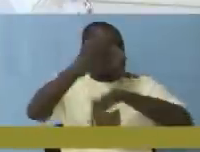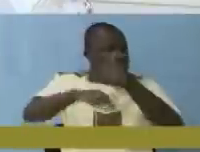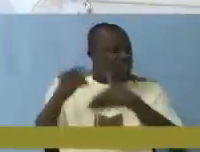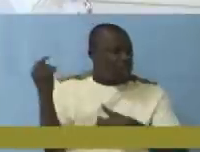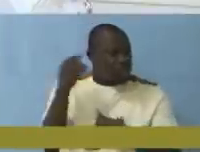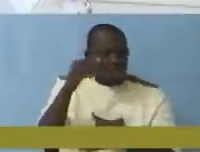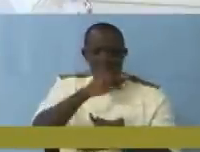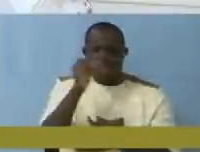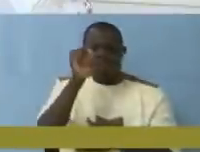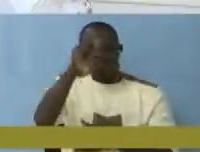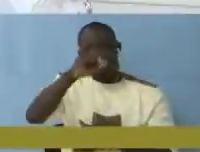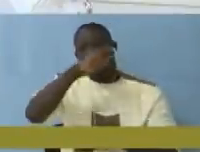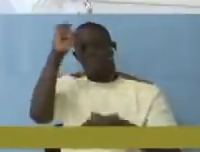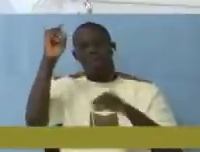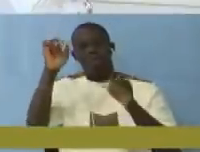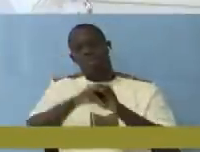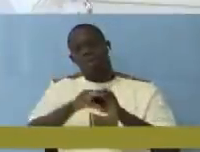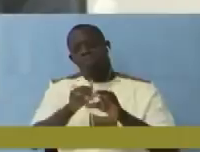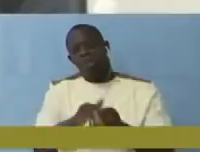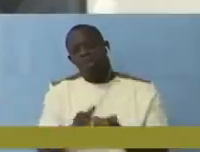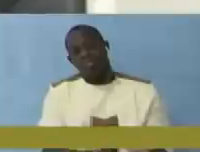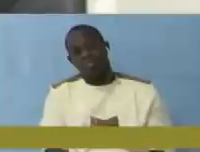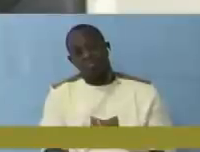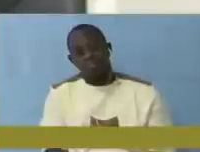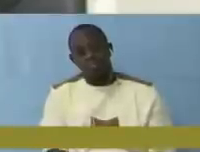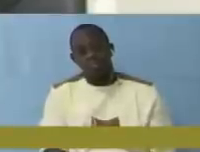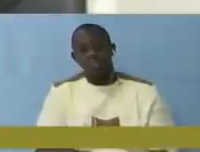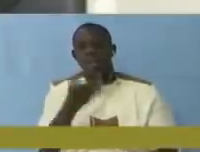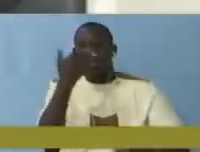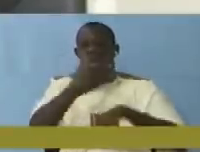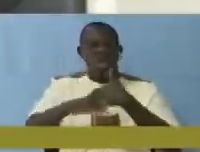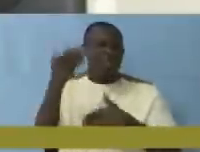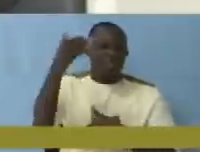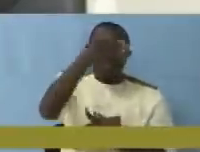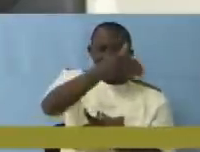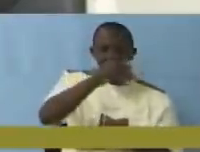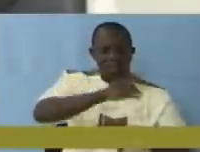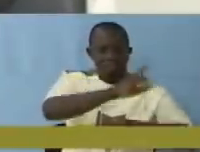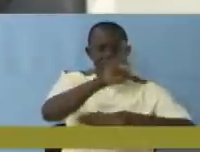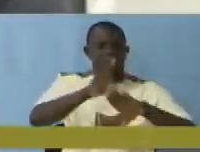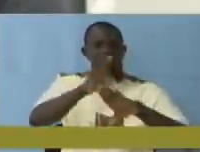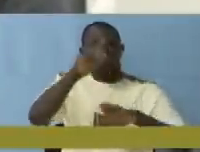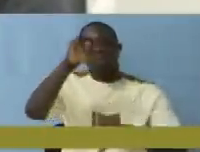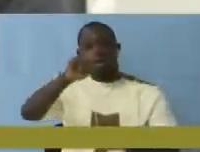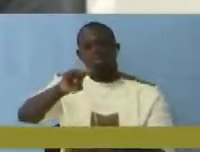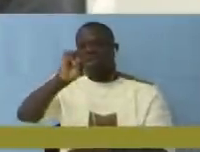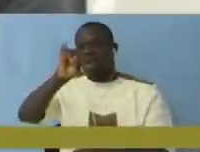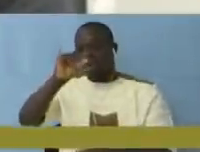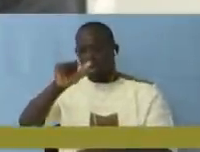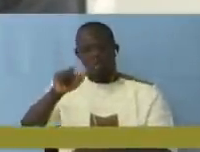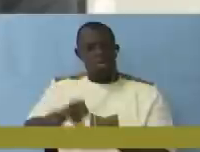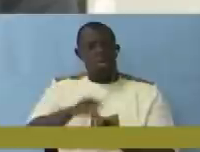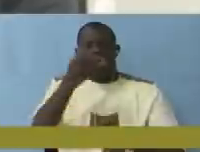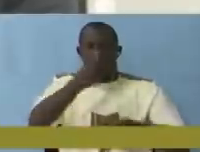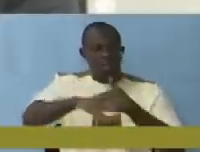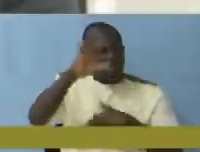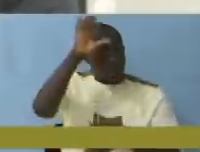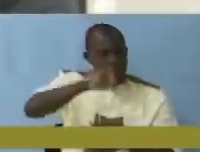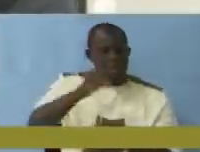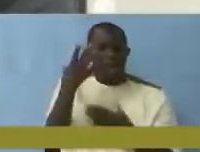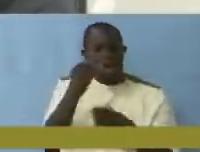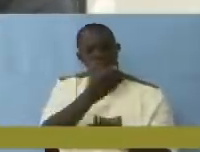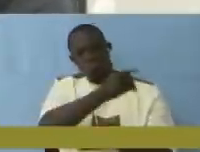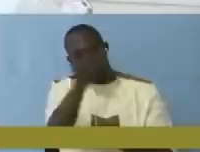of your colleagues. nana me do nyol to hanmo kilim to moy Never been to the NIA. nana manta NIA ro sansan ko Never understand how you